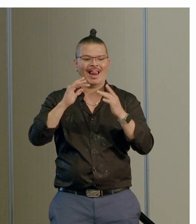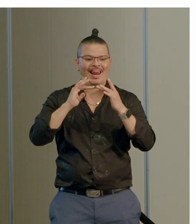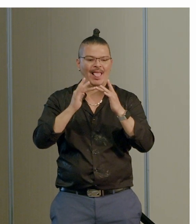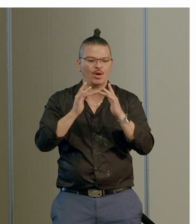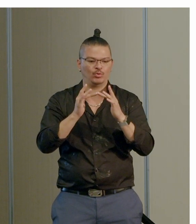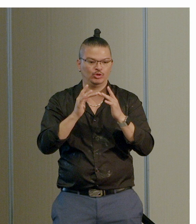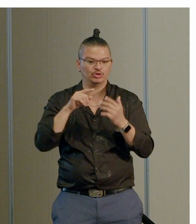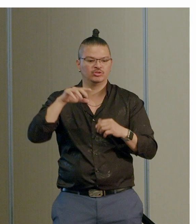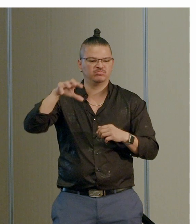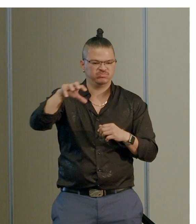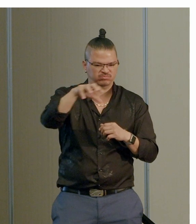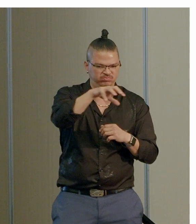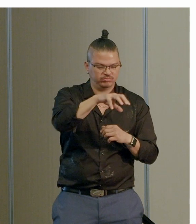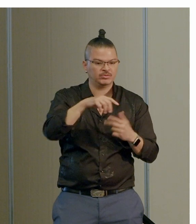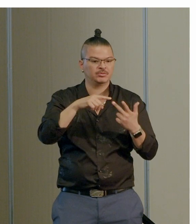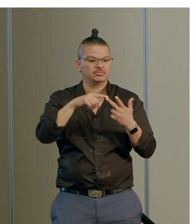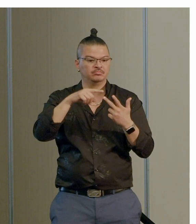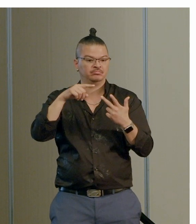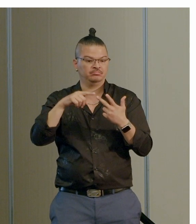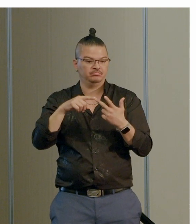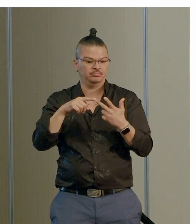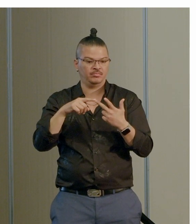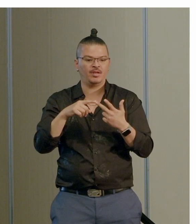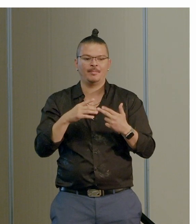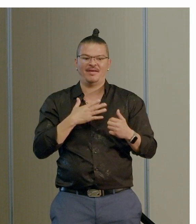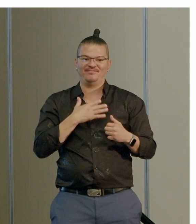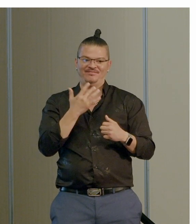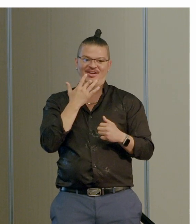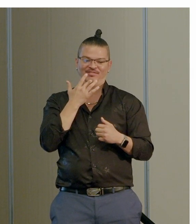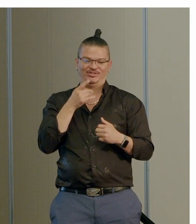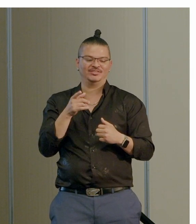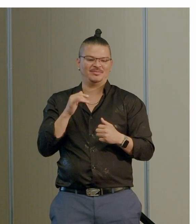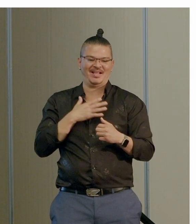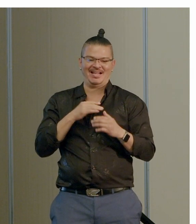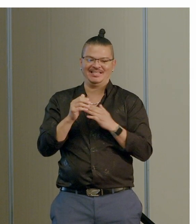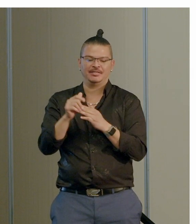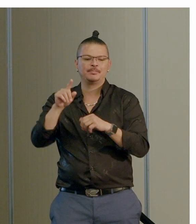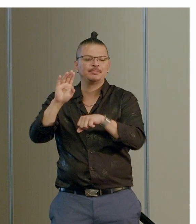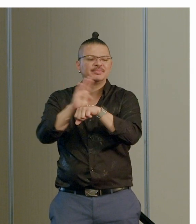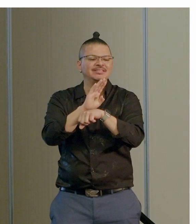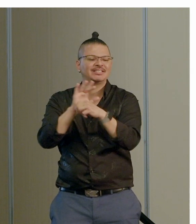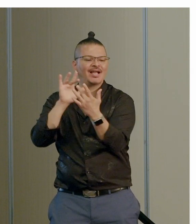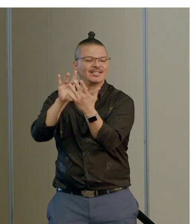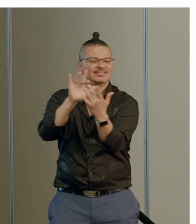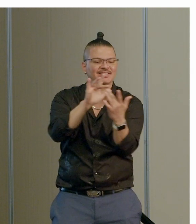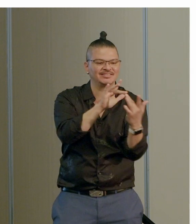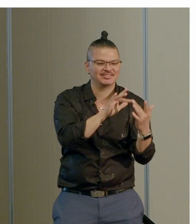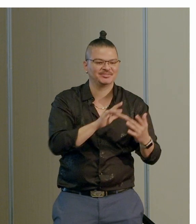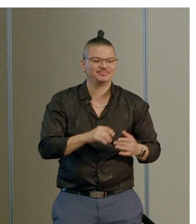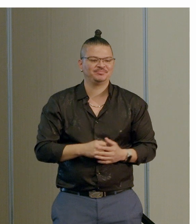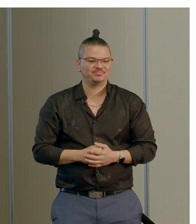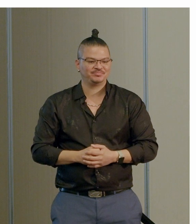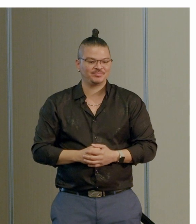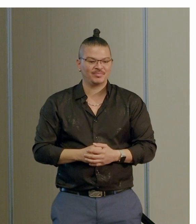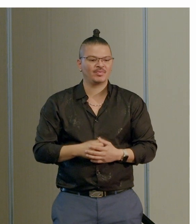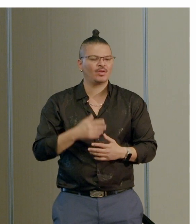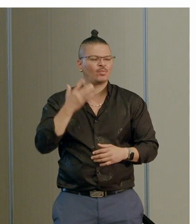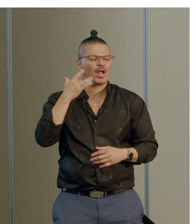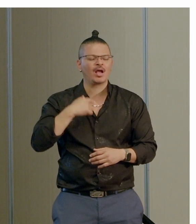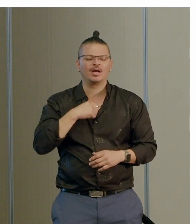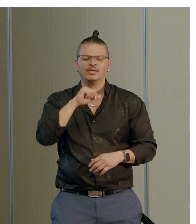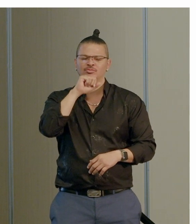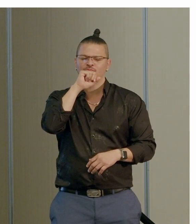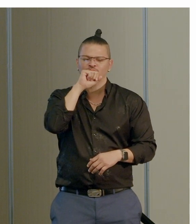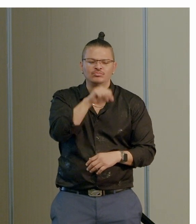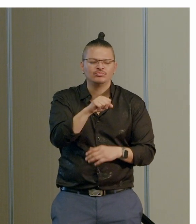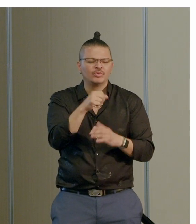the third, and my favorite, is the one I lead, which is industry outreach. And the reason I'm so passionate about the industry outreach